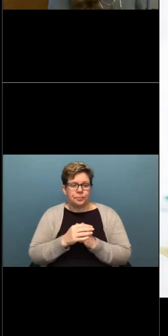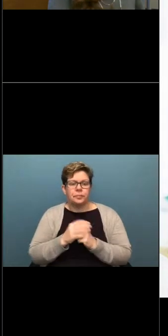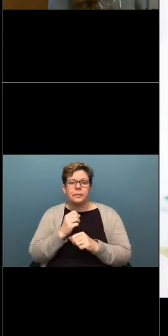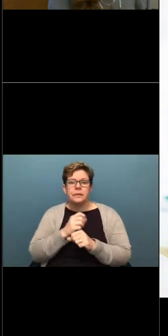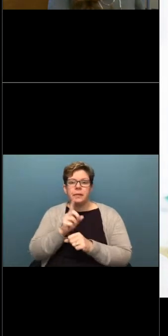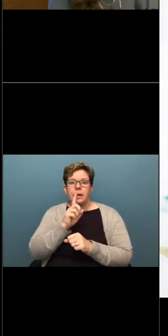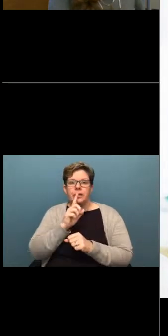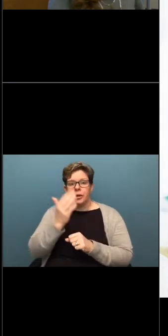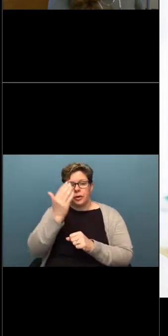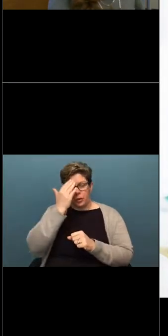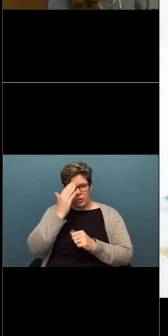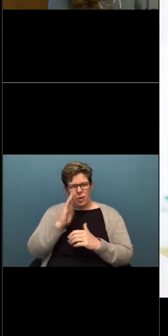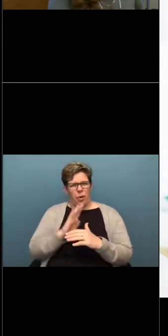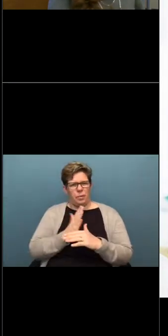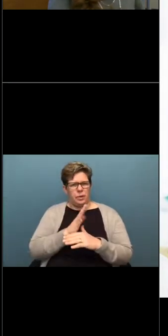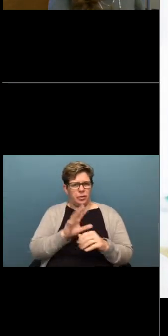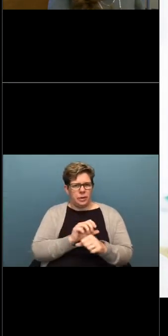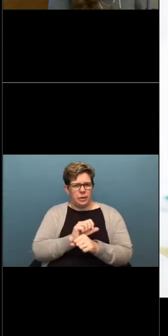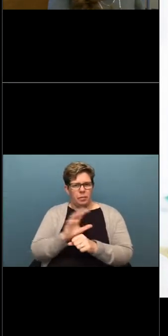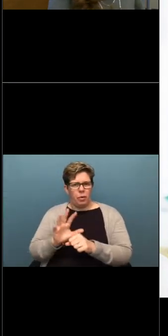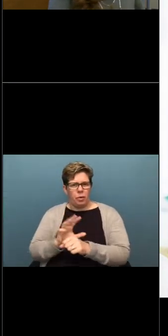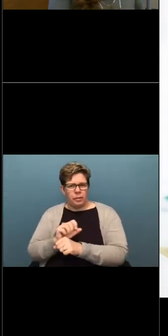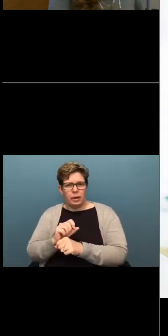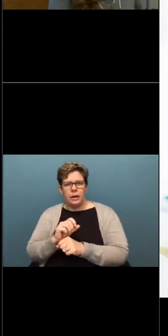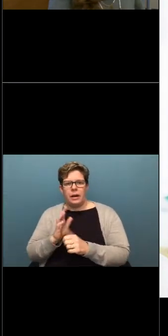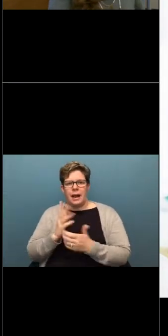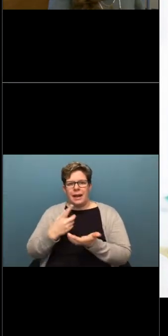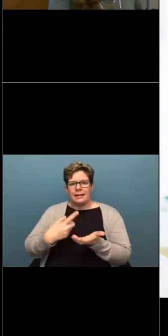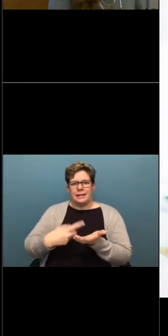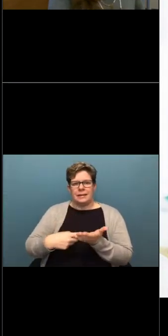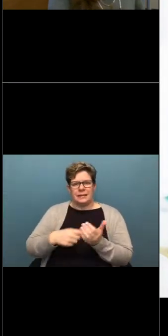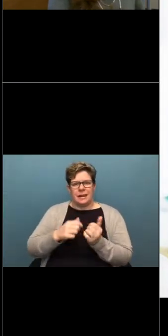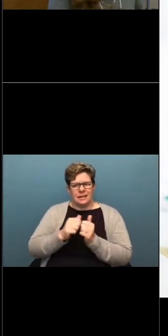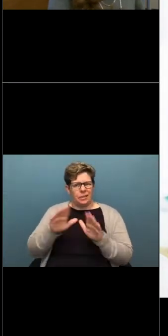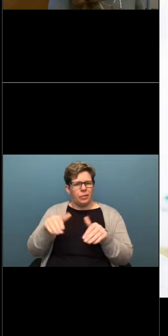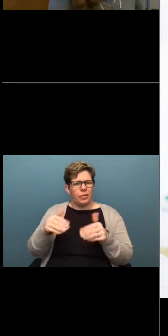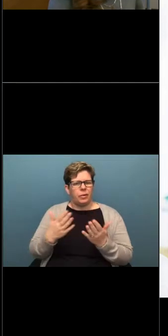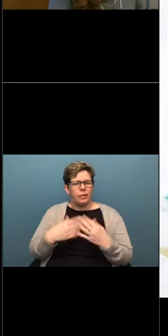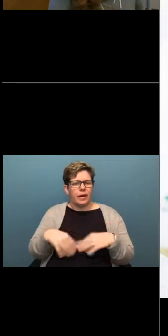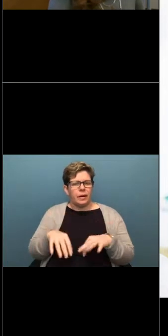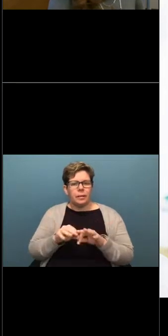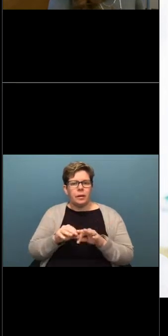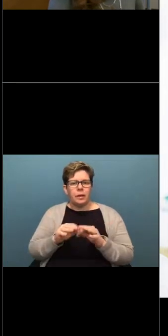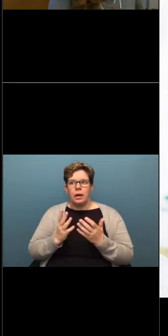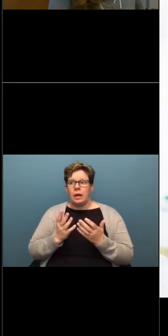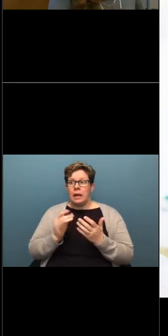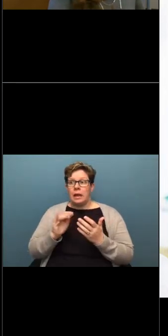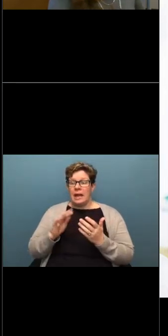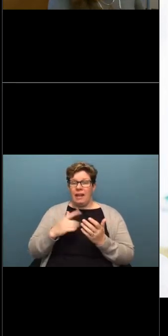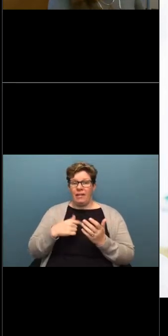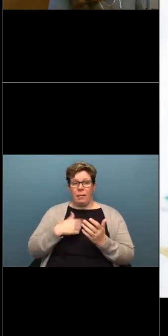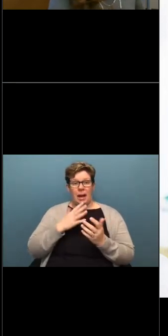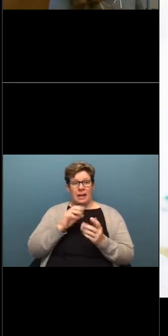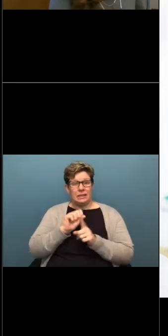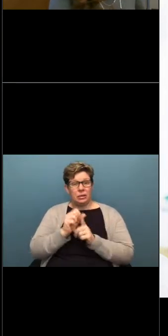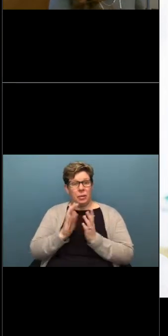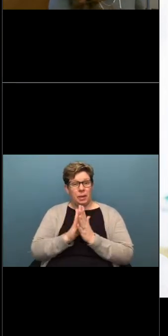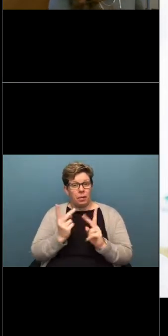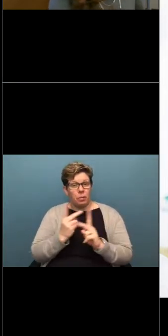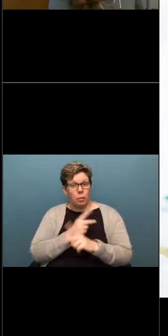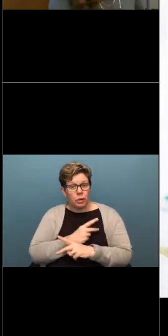you know between visits and covering these things with your provider can be really helpful. If you're having newer worsening symptoms or if you're